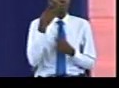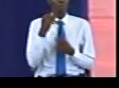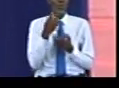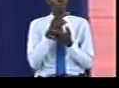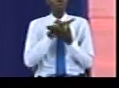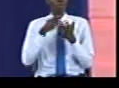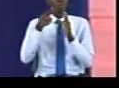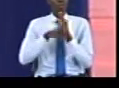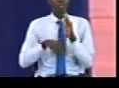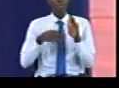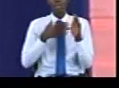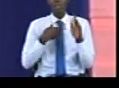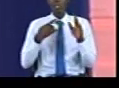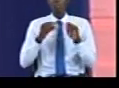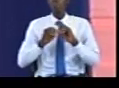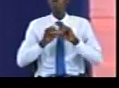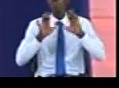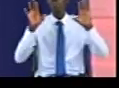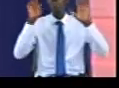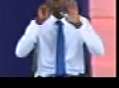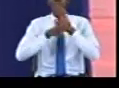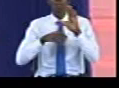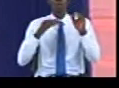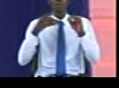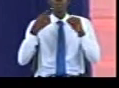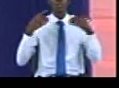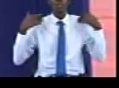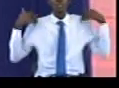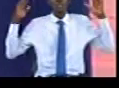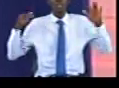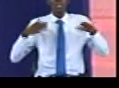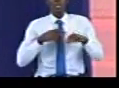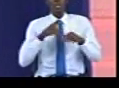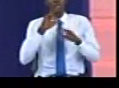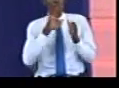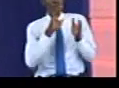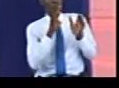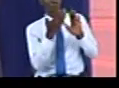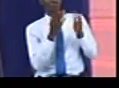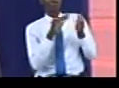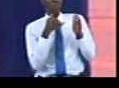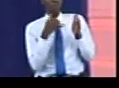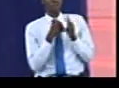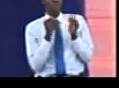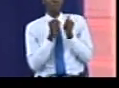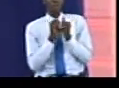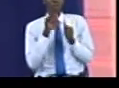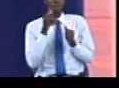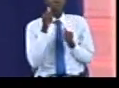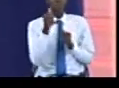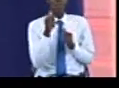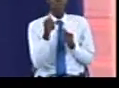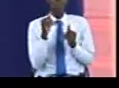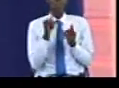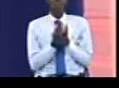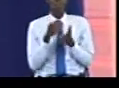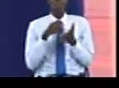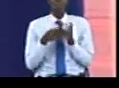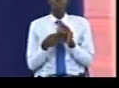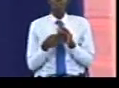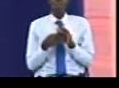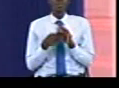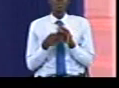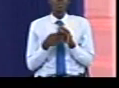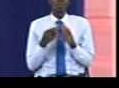the brightness of those angels, and he compared all that with himself, he knew that he had been a prophet. And you see in